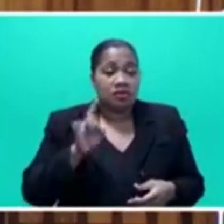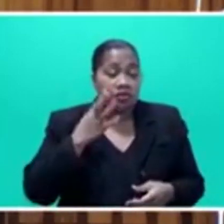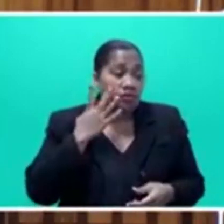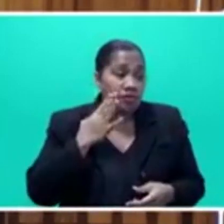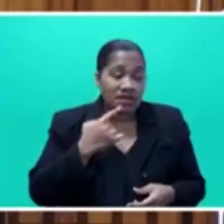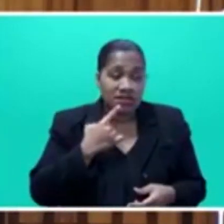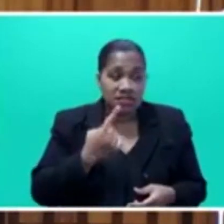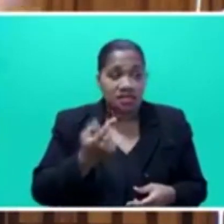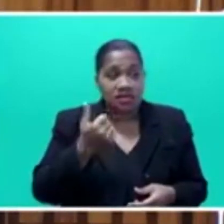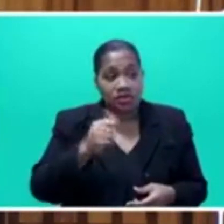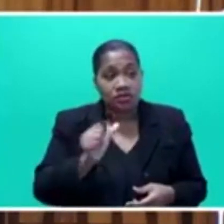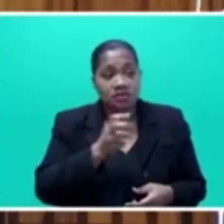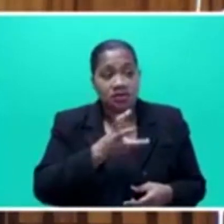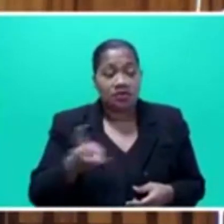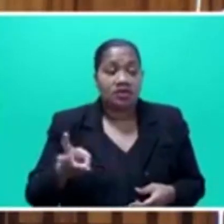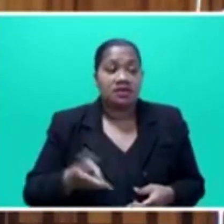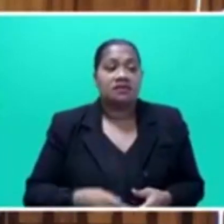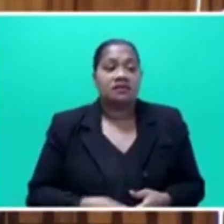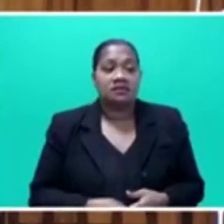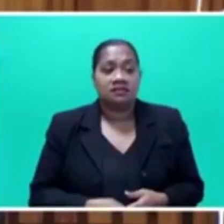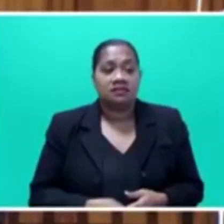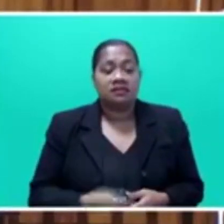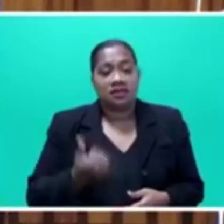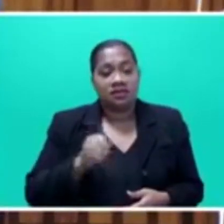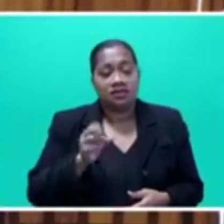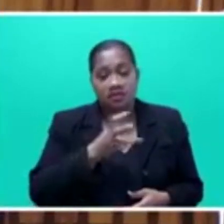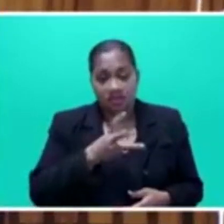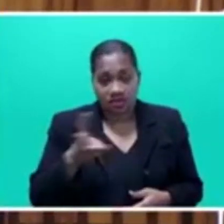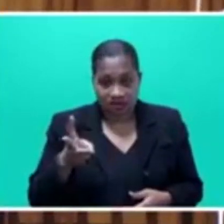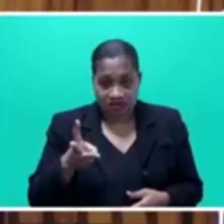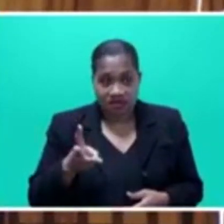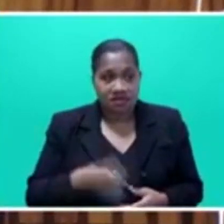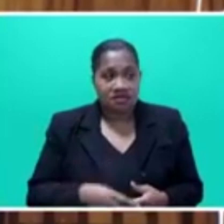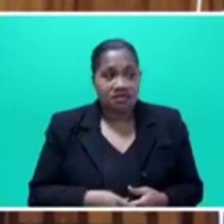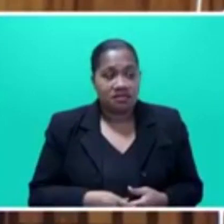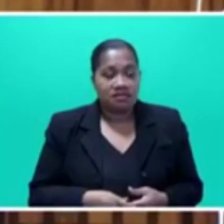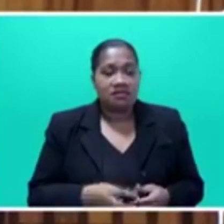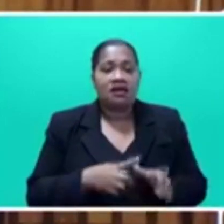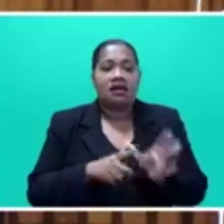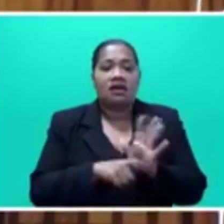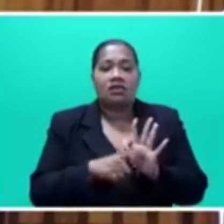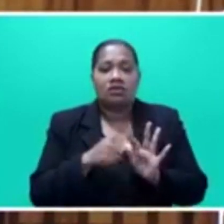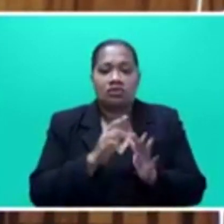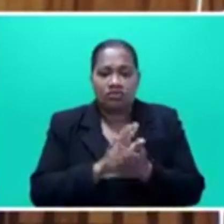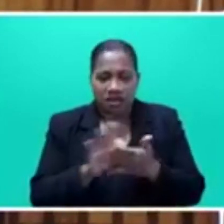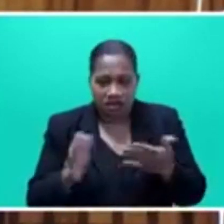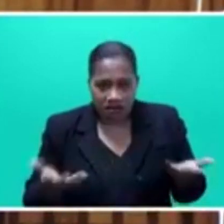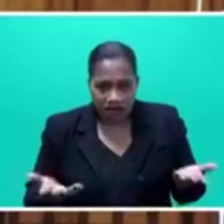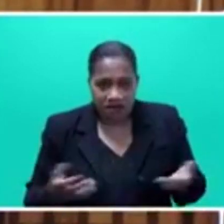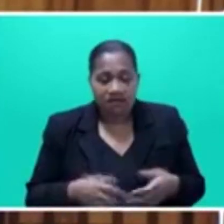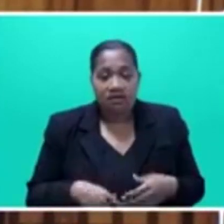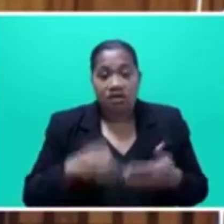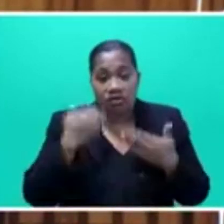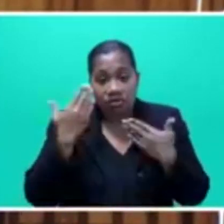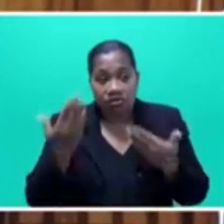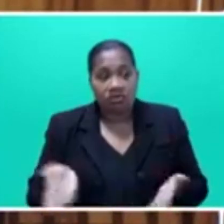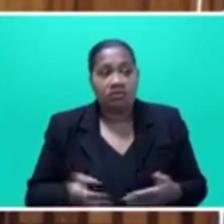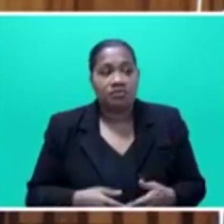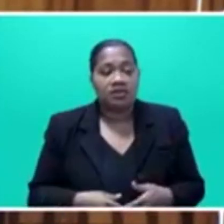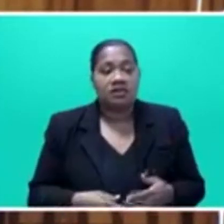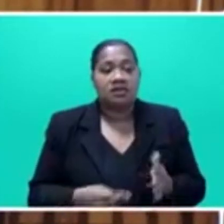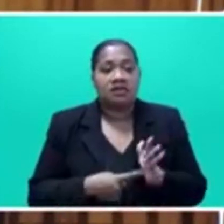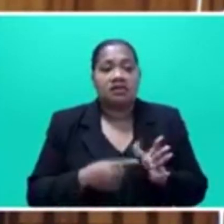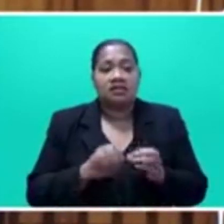I used the word, Mr. Speaker, sir, I used the word are. And Honorable Tambuya said, oh, it's good to see